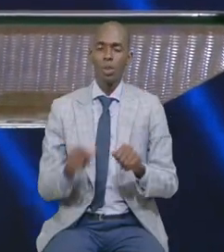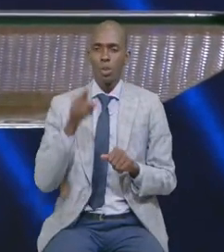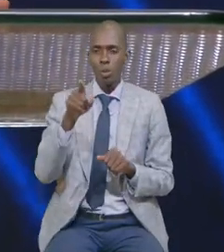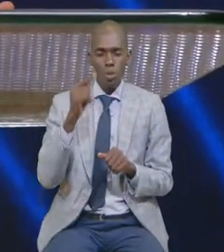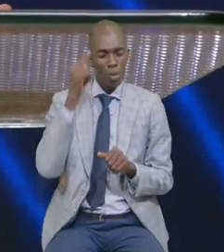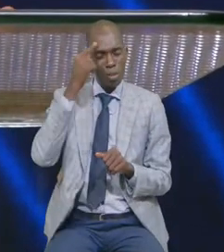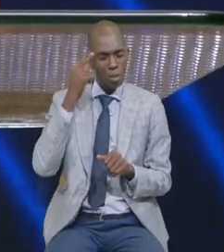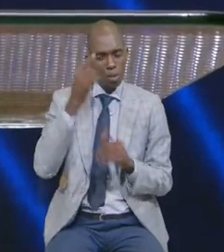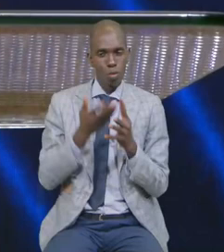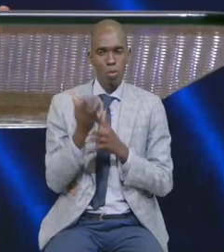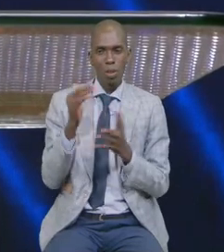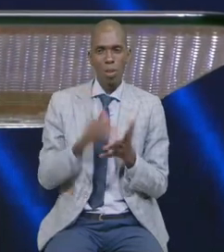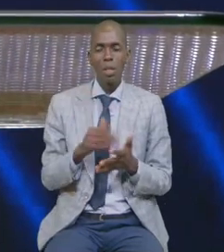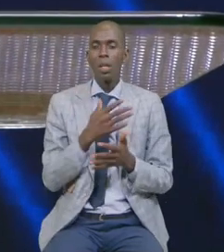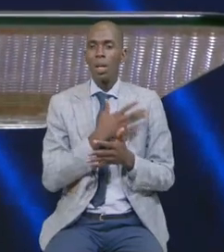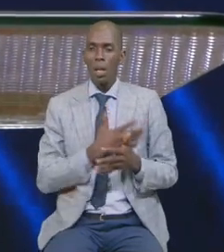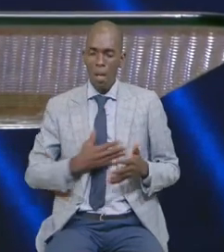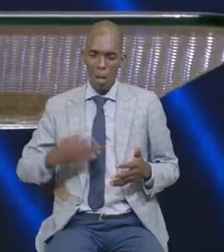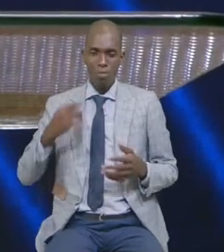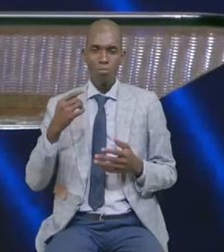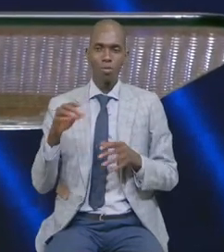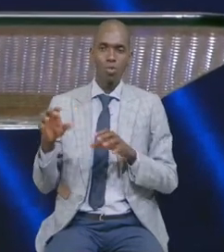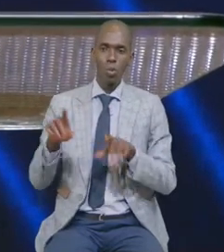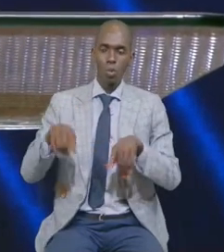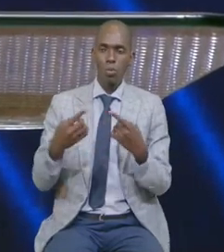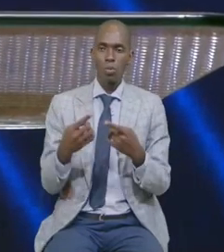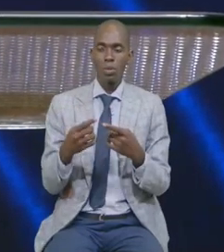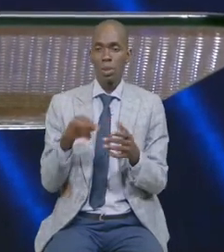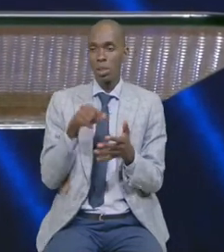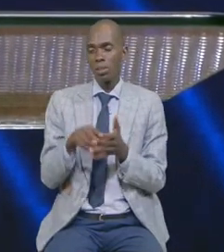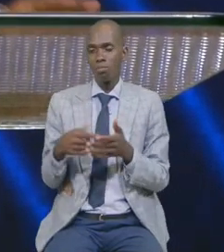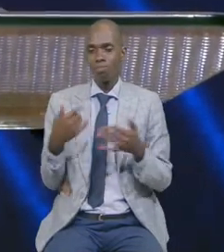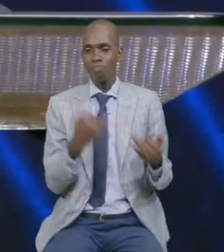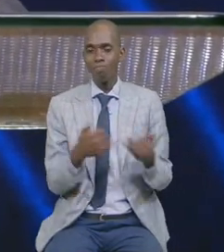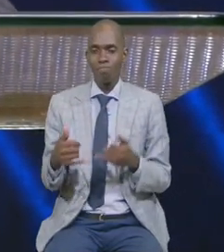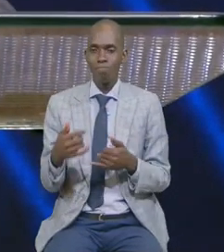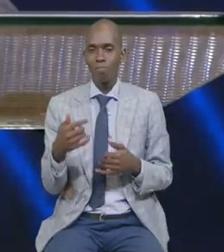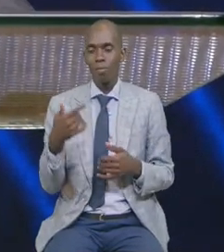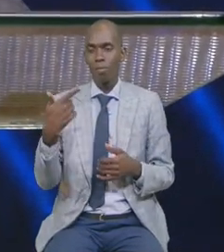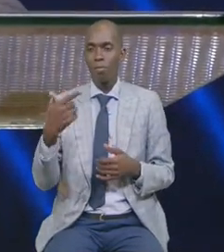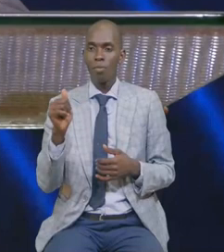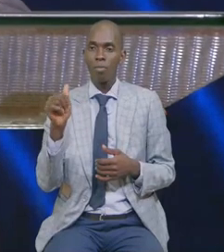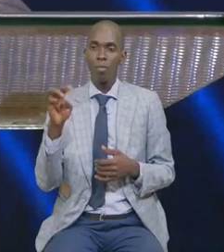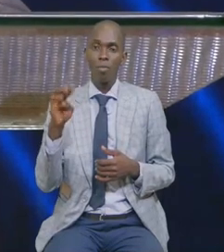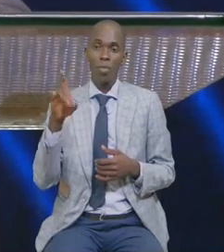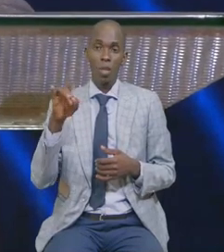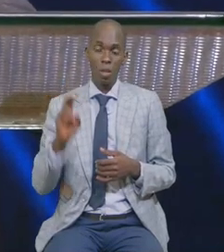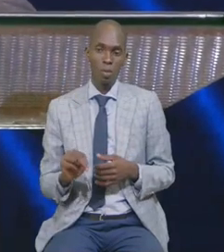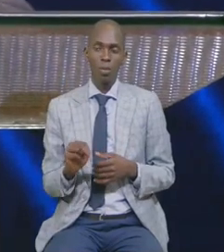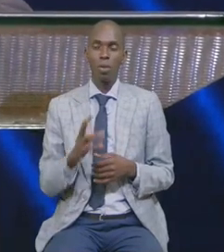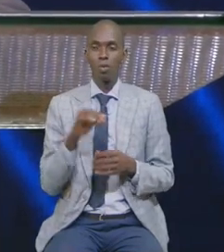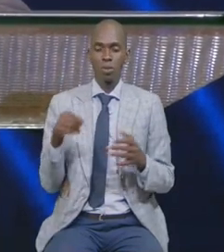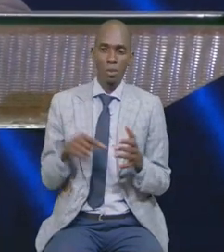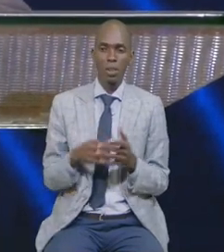this gamble, this gambling of a compromise, well, but if not, if you are